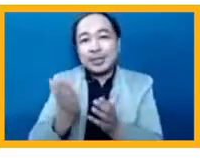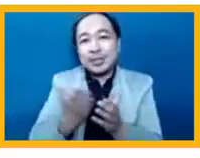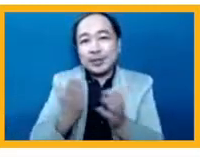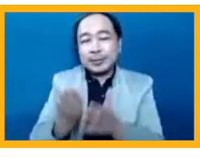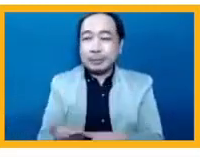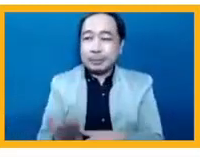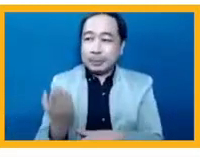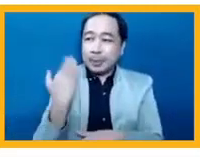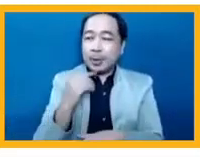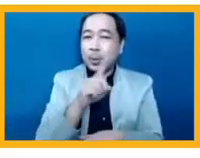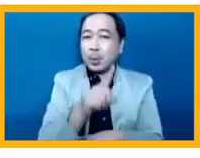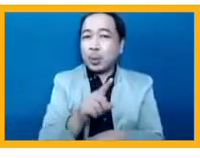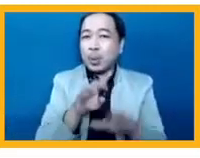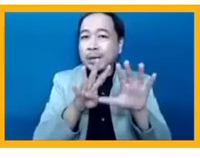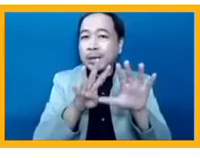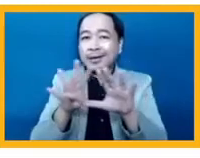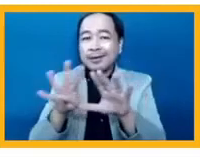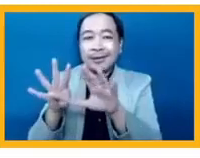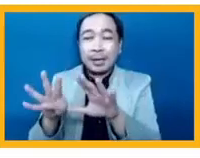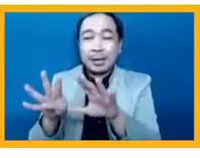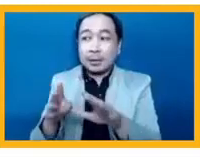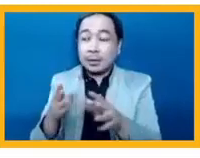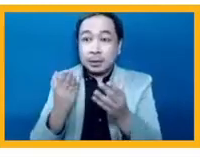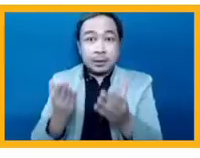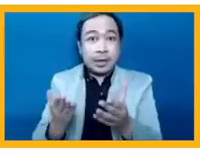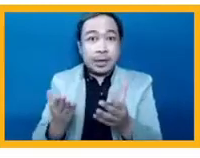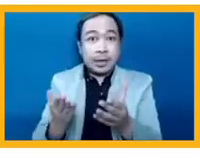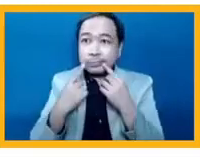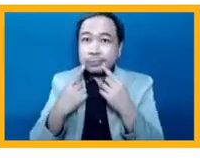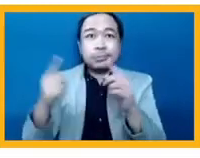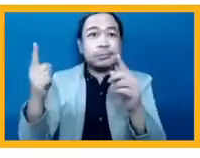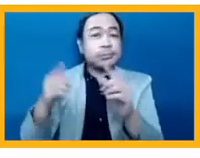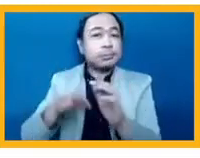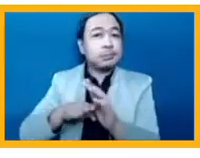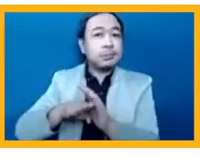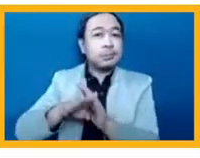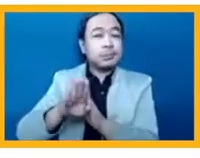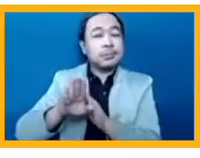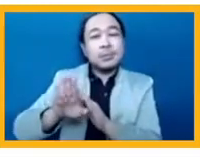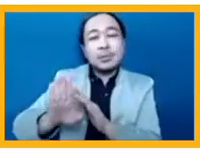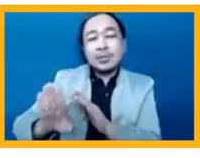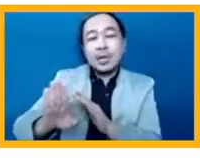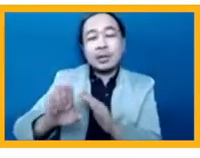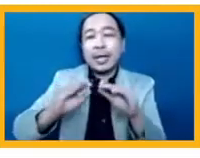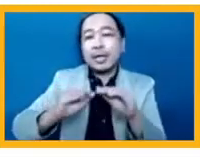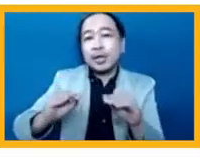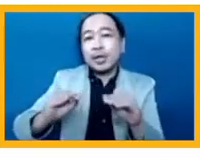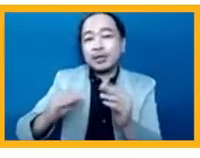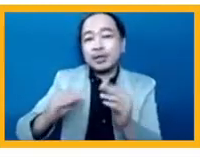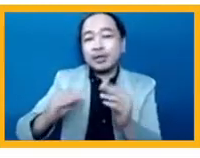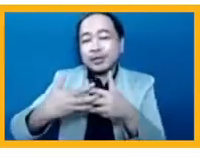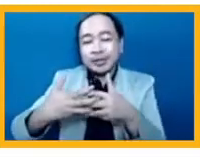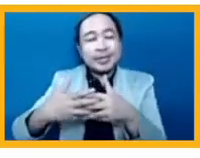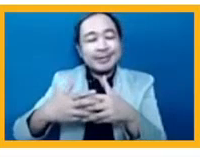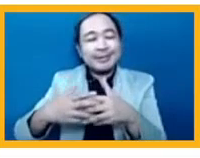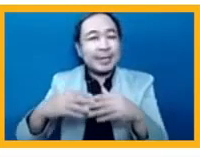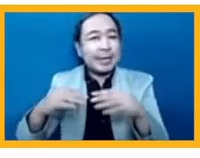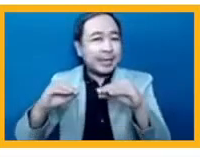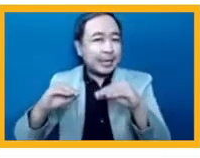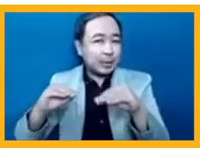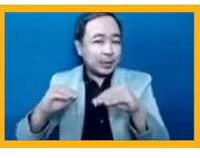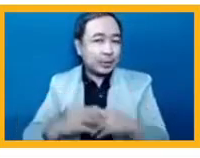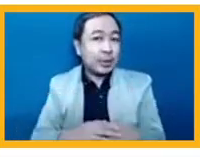and saw strong growth in the meaningful use of technology for education. Recently, the Government of India, through the National Education Policy